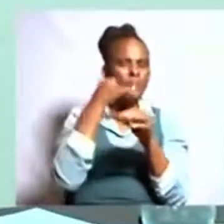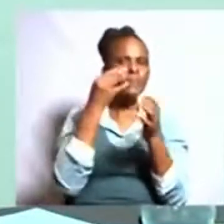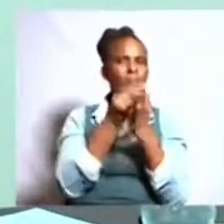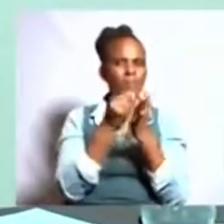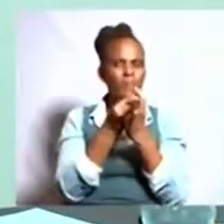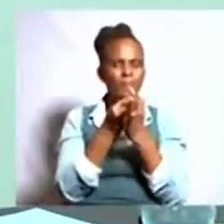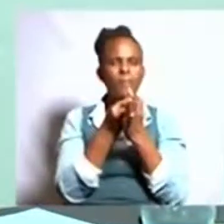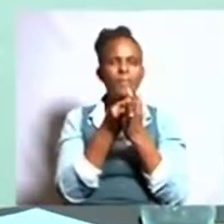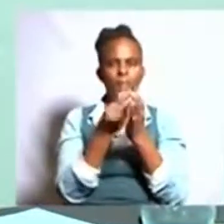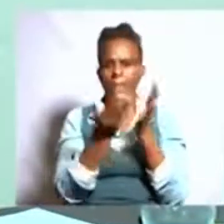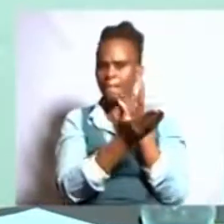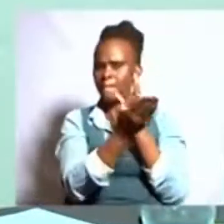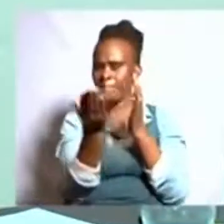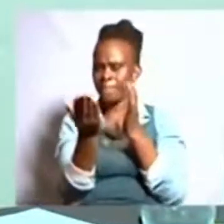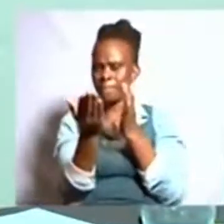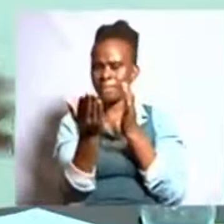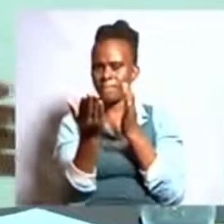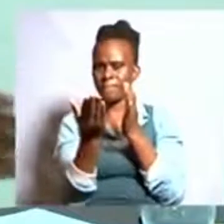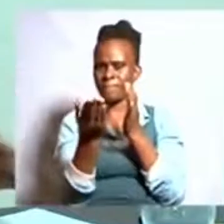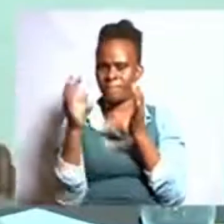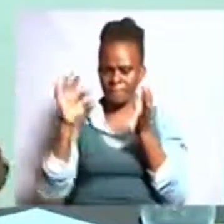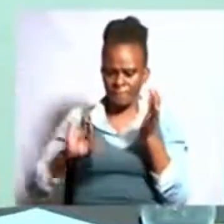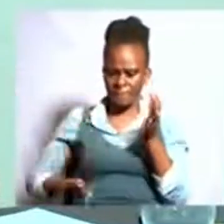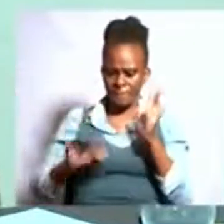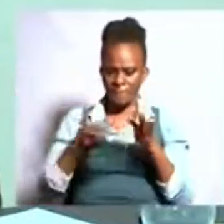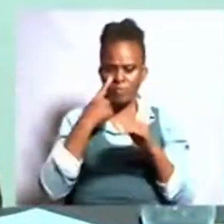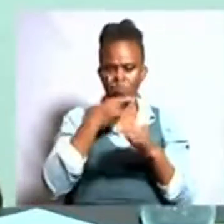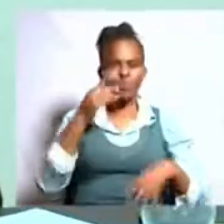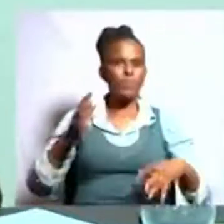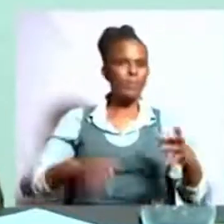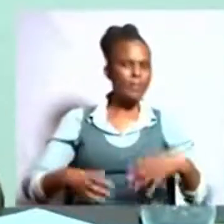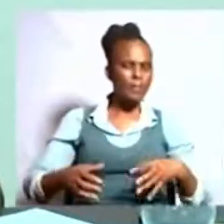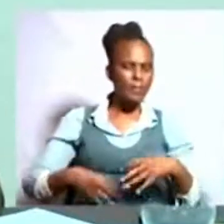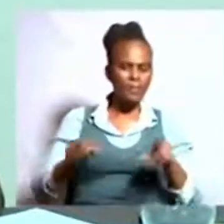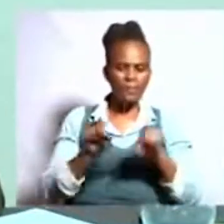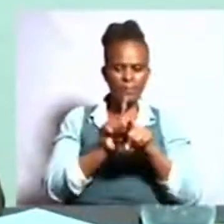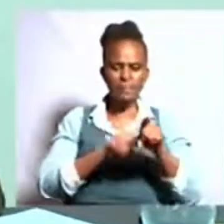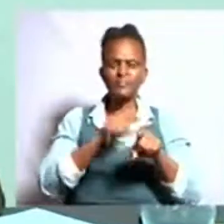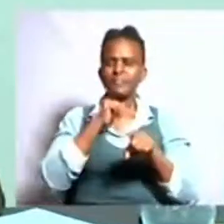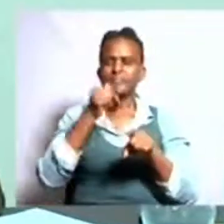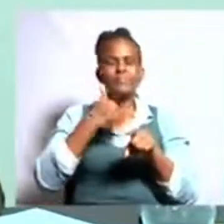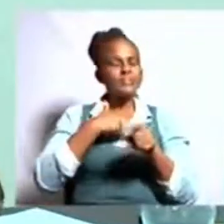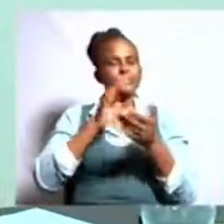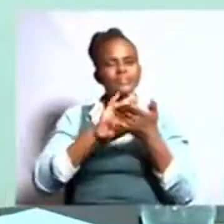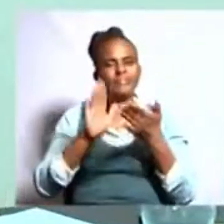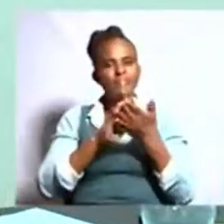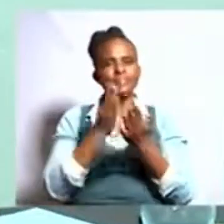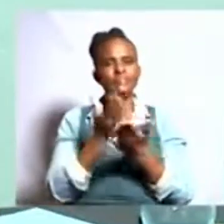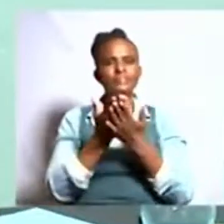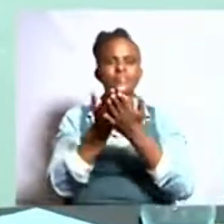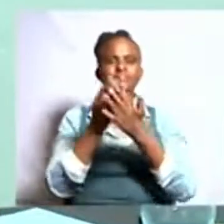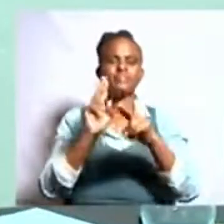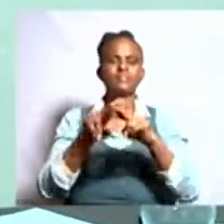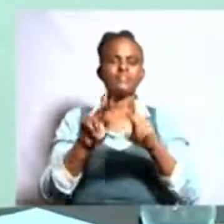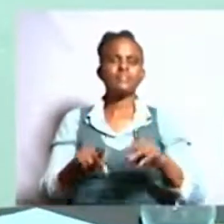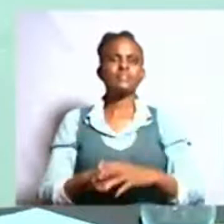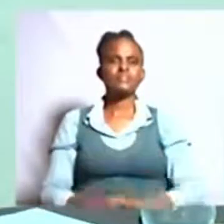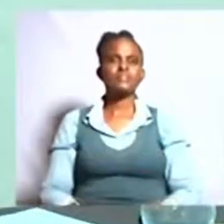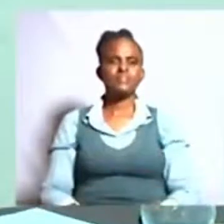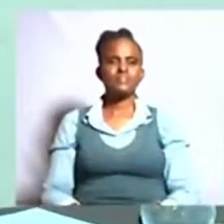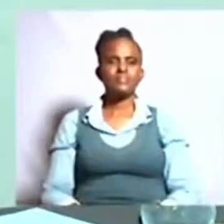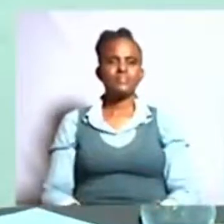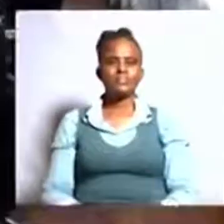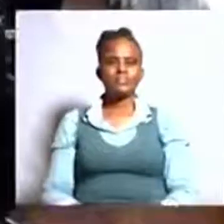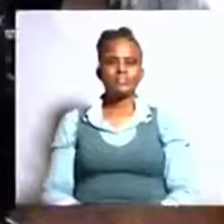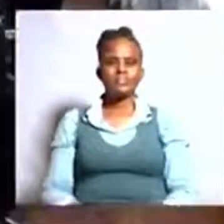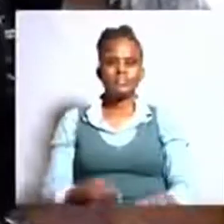that these beneficiaries who are complaining do not have an excuse. I submit, Chair. Honorable members,